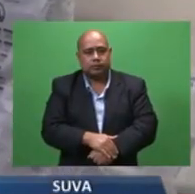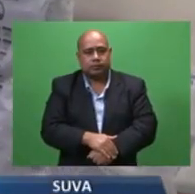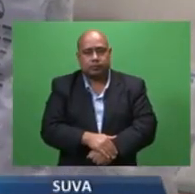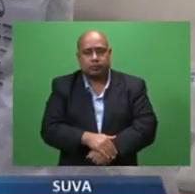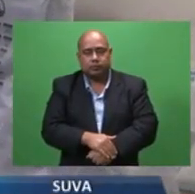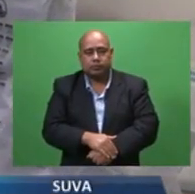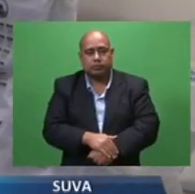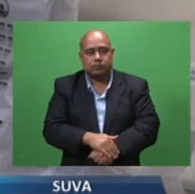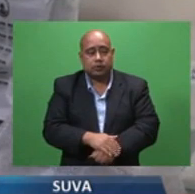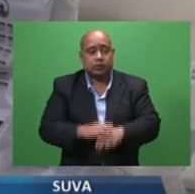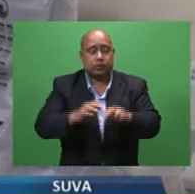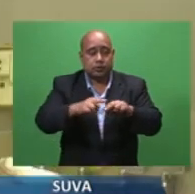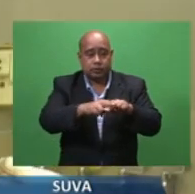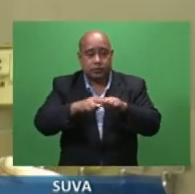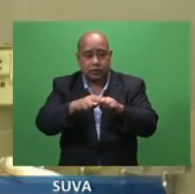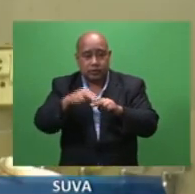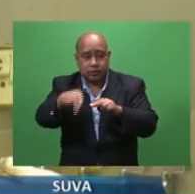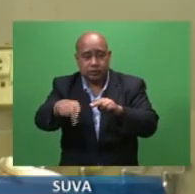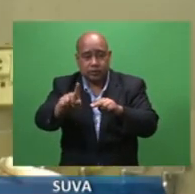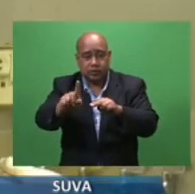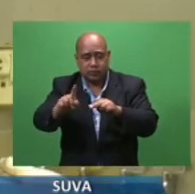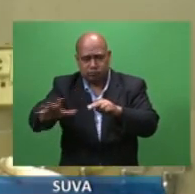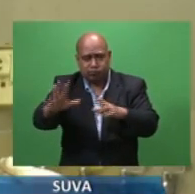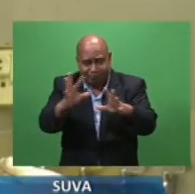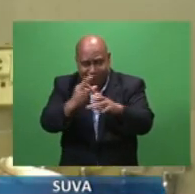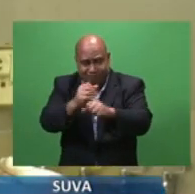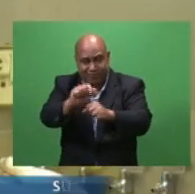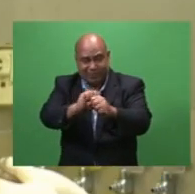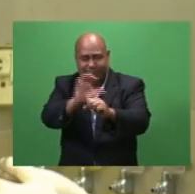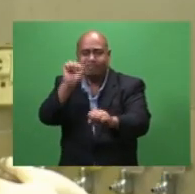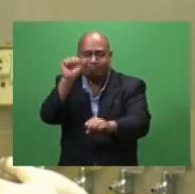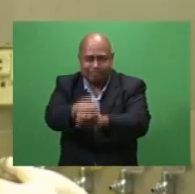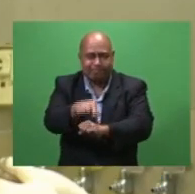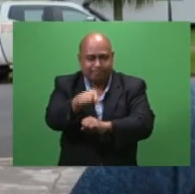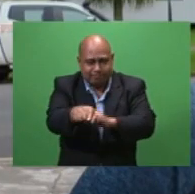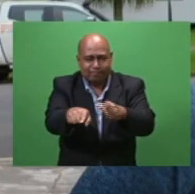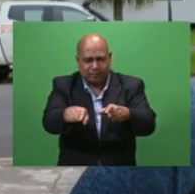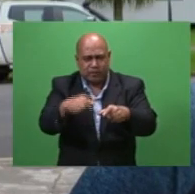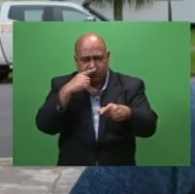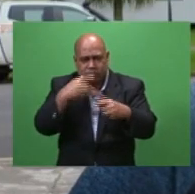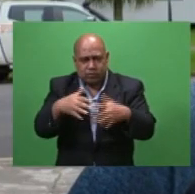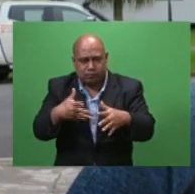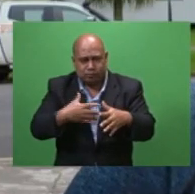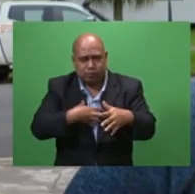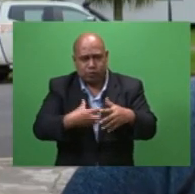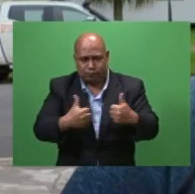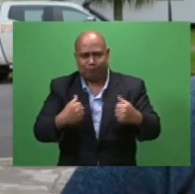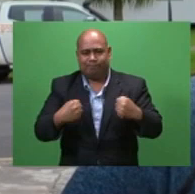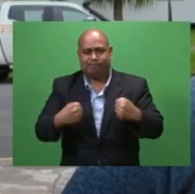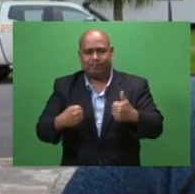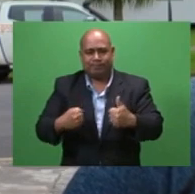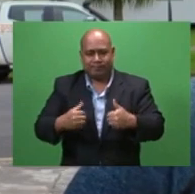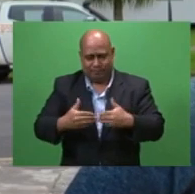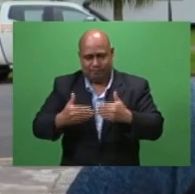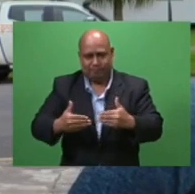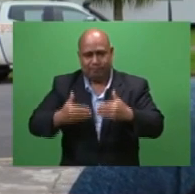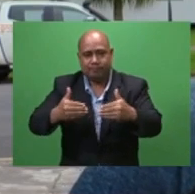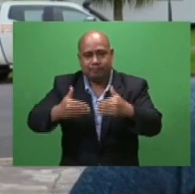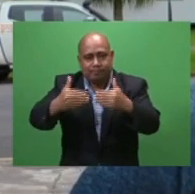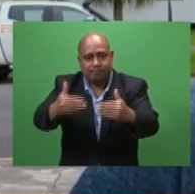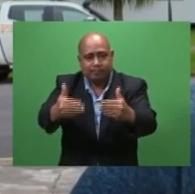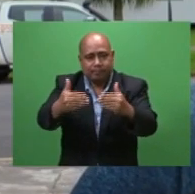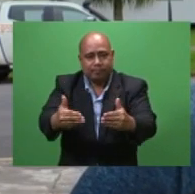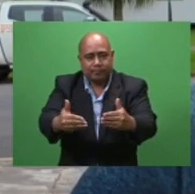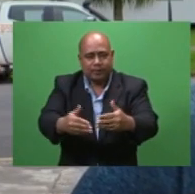Fiji's overall response in the fight against coronavirus has grown from strength to strength. So far we've had the 15 that